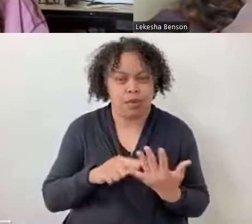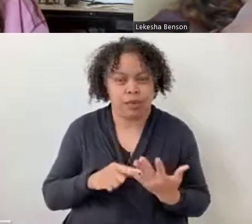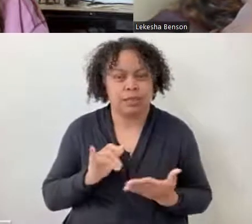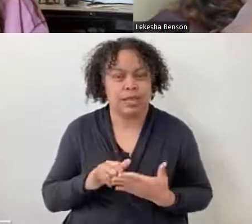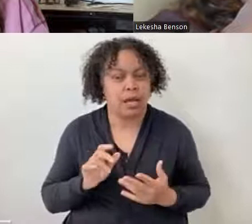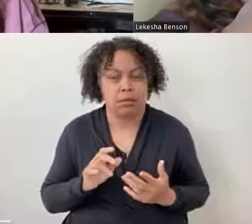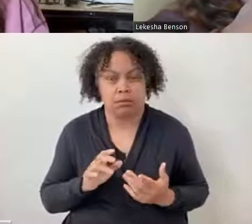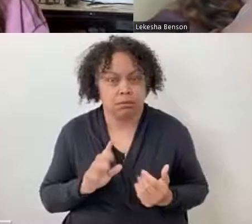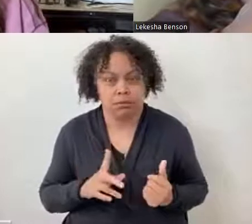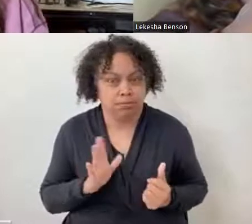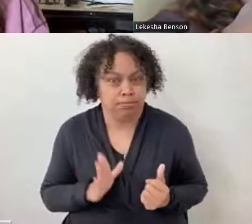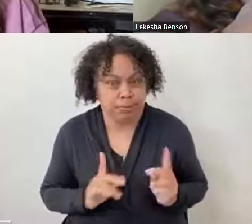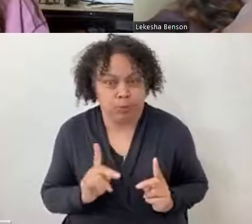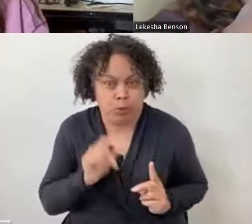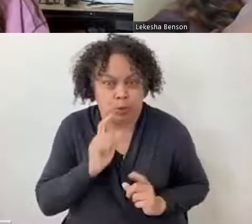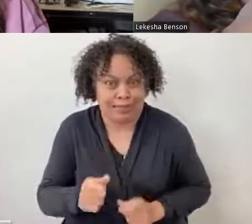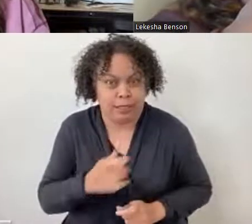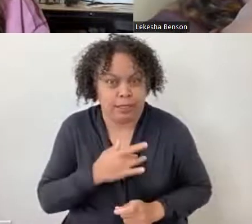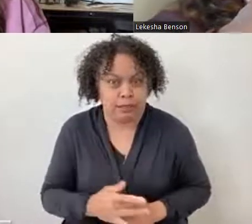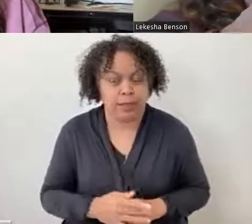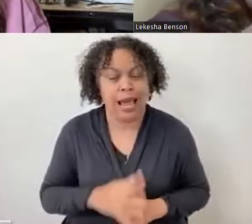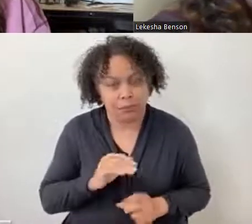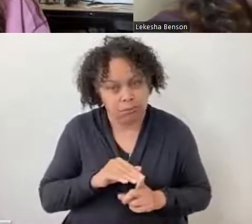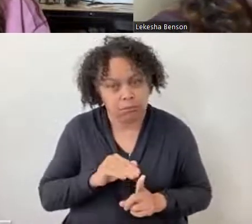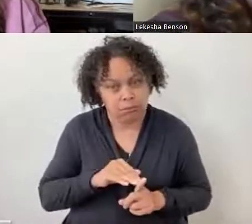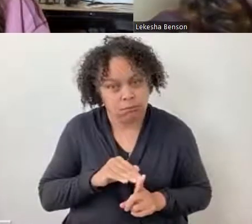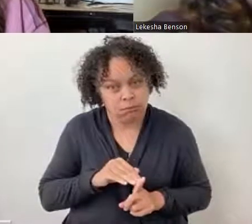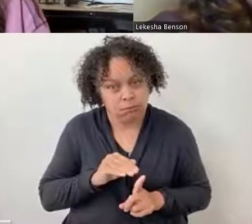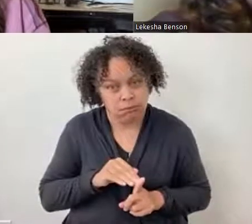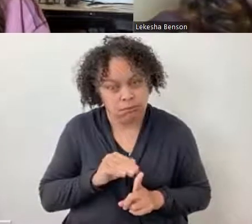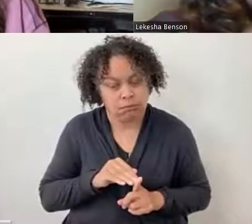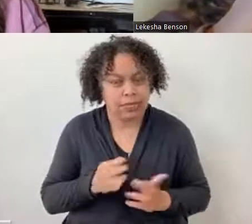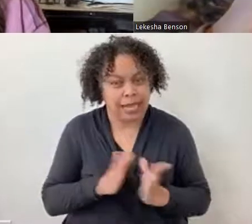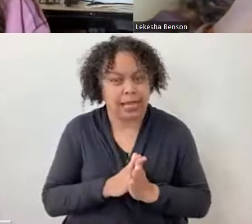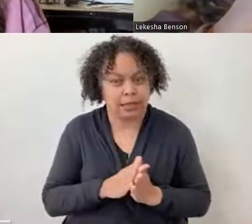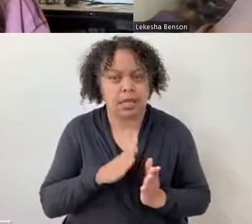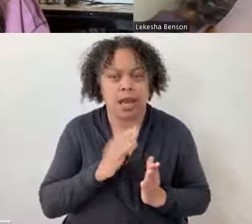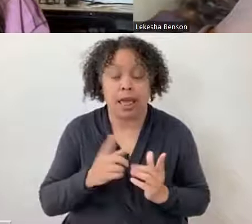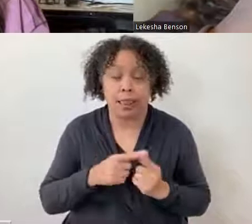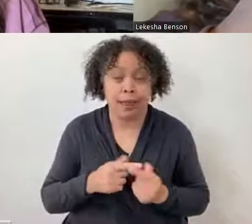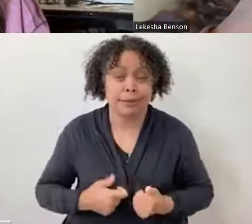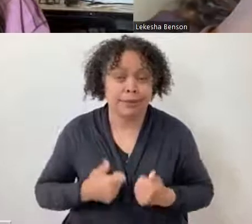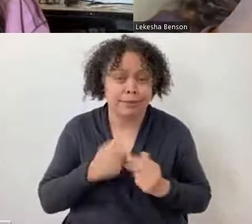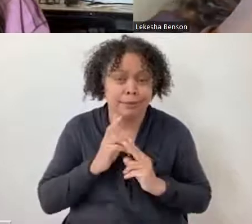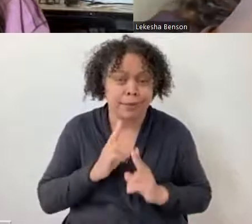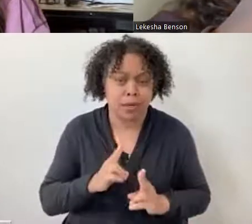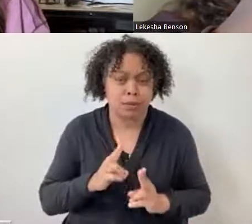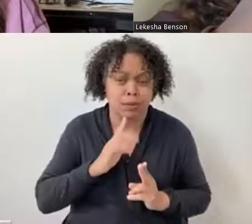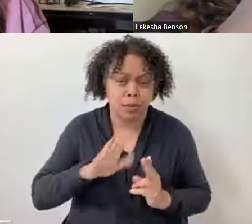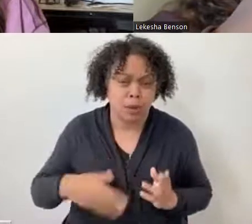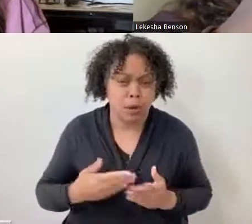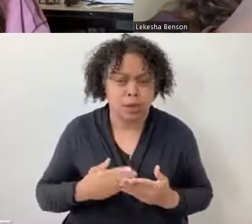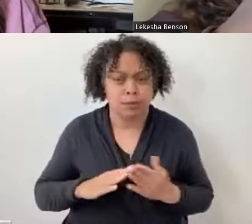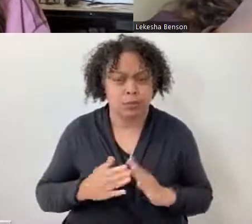has ever given and keep on asking, and walking in an honorable way in all